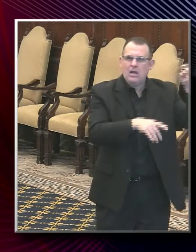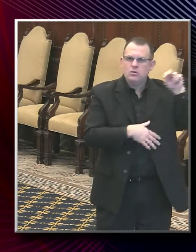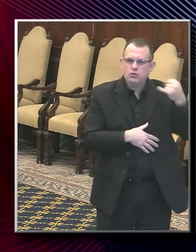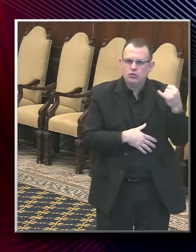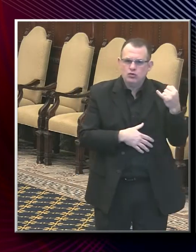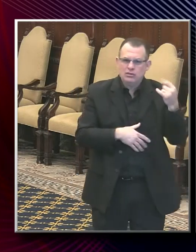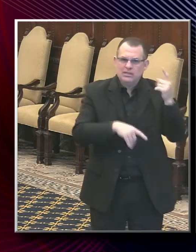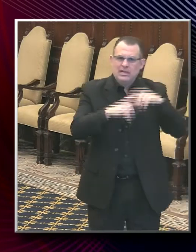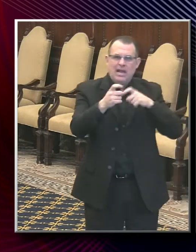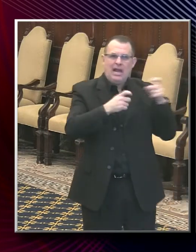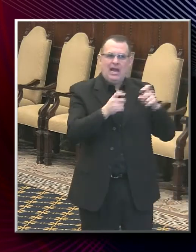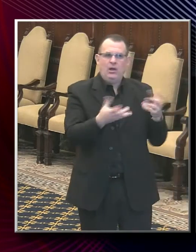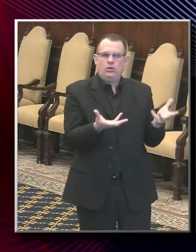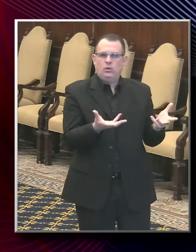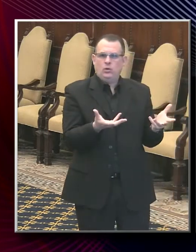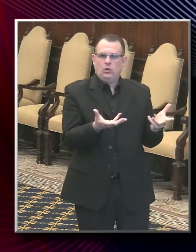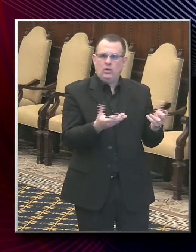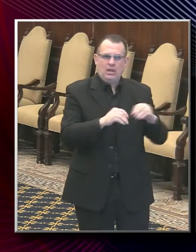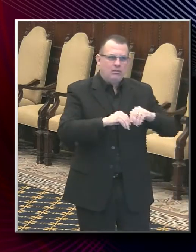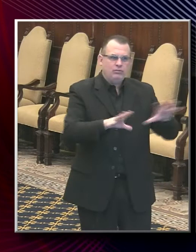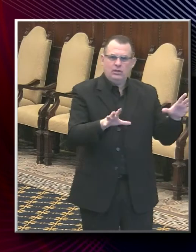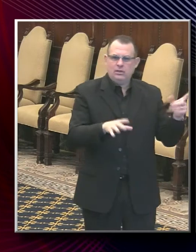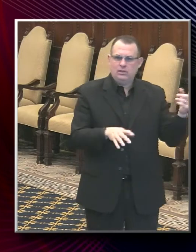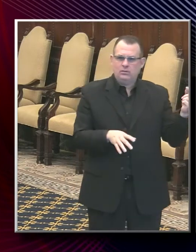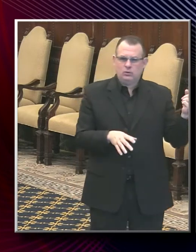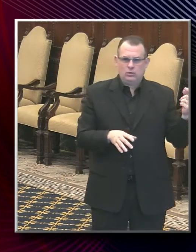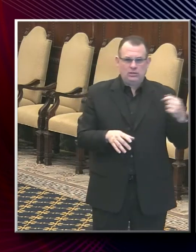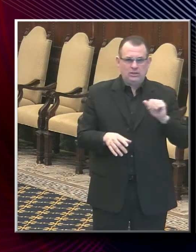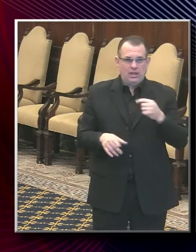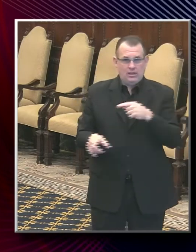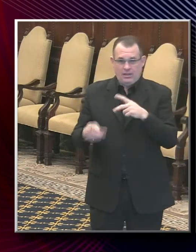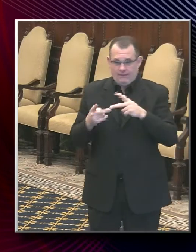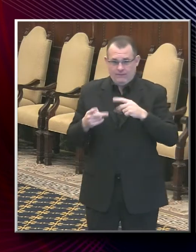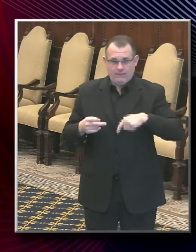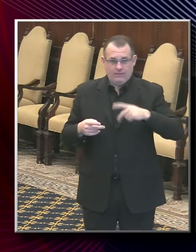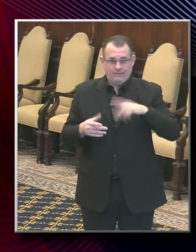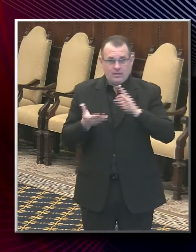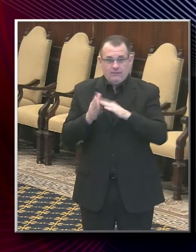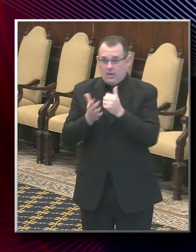facility? Could the city step in to help it? Is there a plan along those lines?